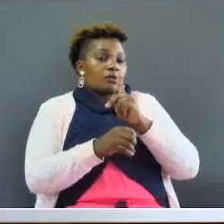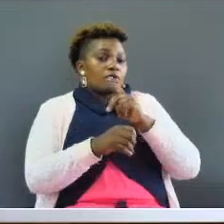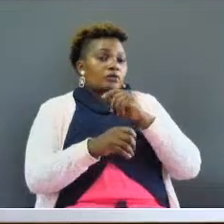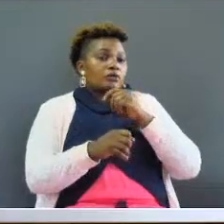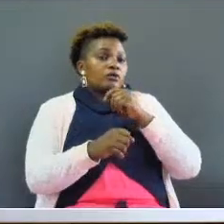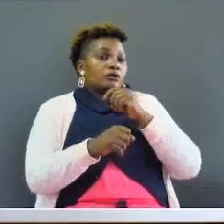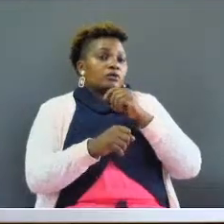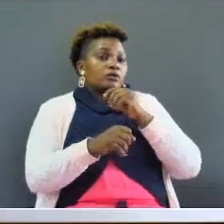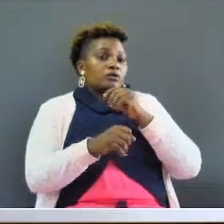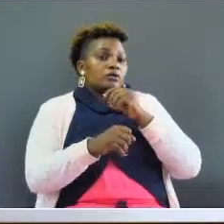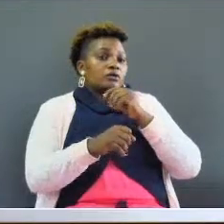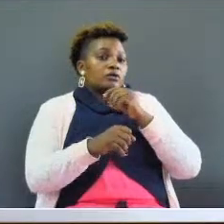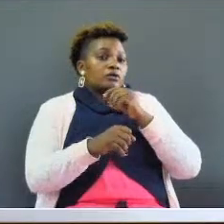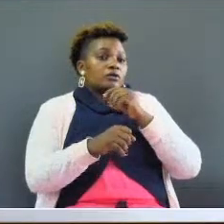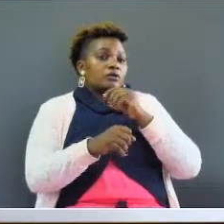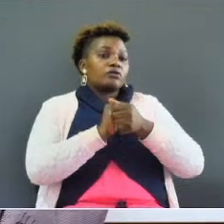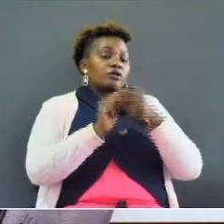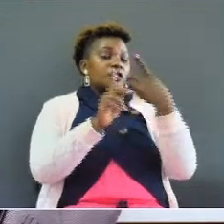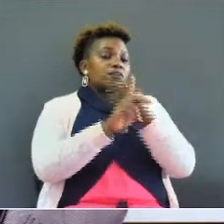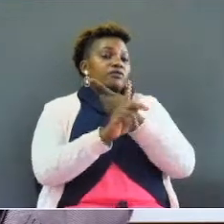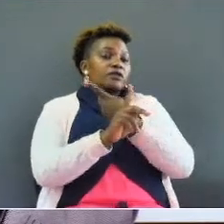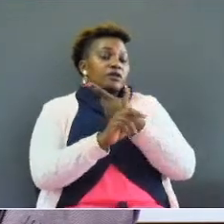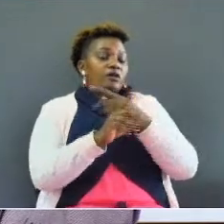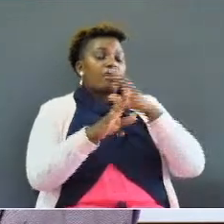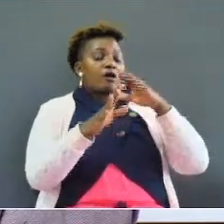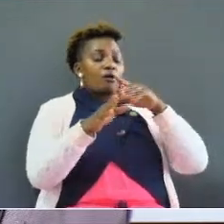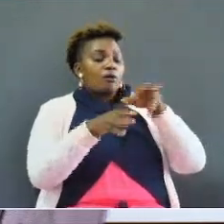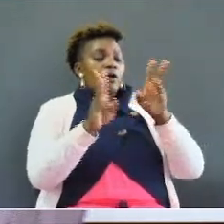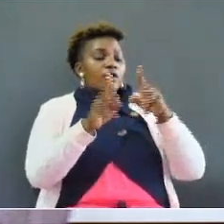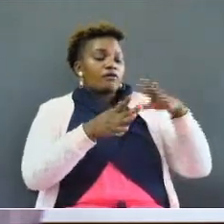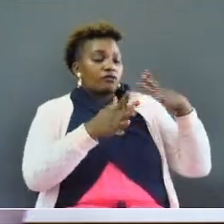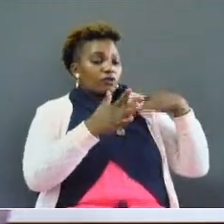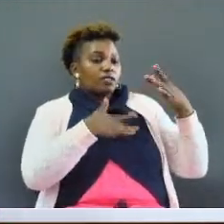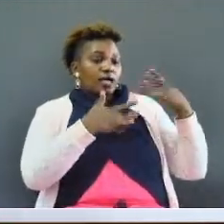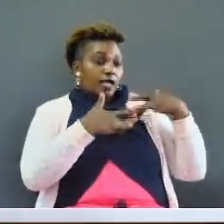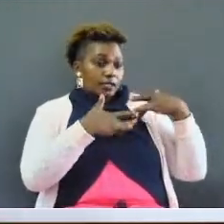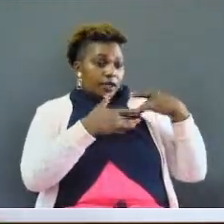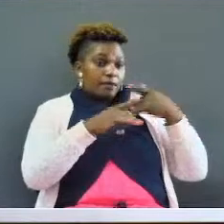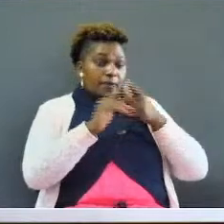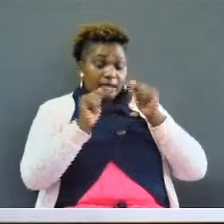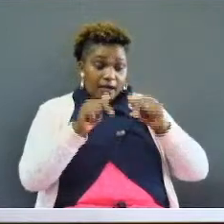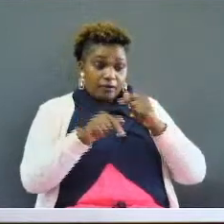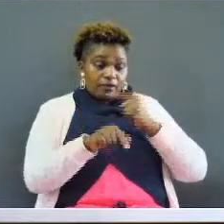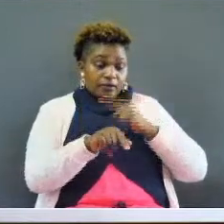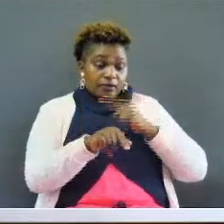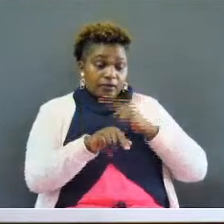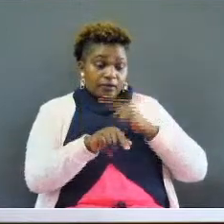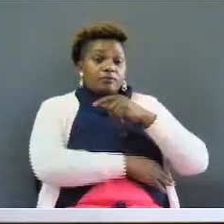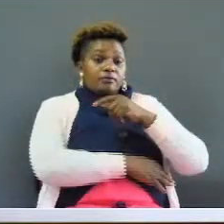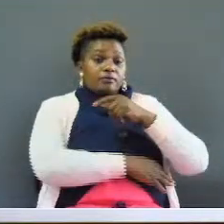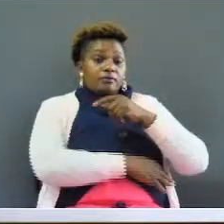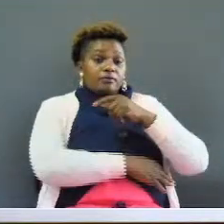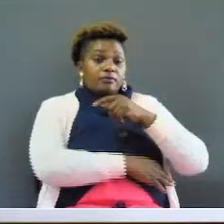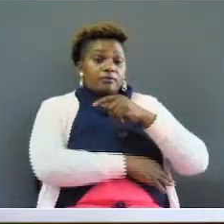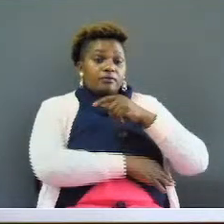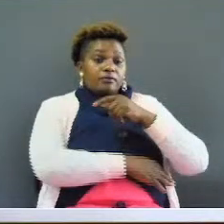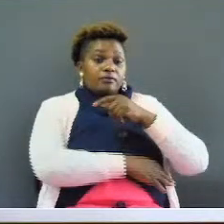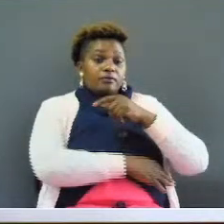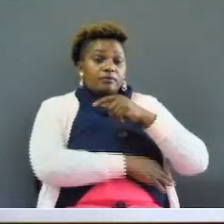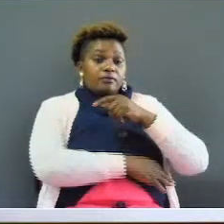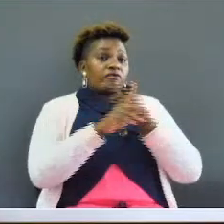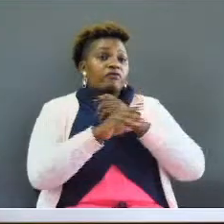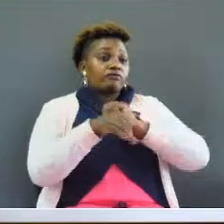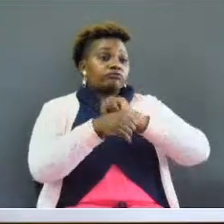called variants of concern. And at the moment, there are 4 variants